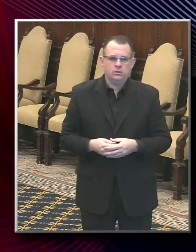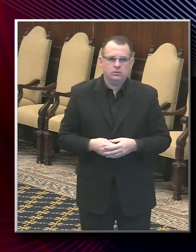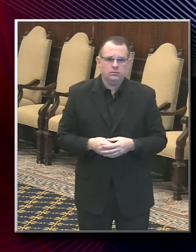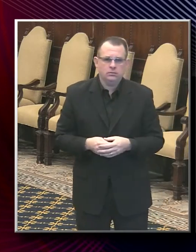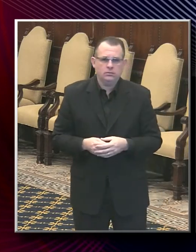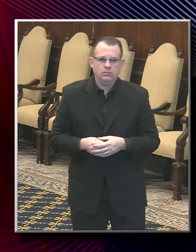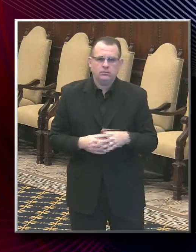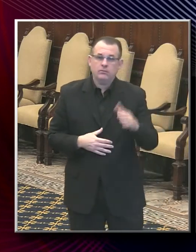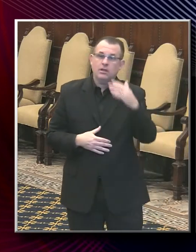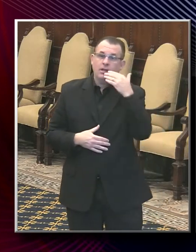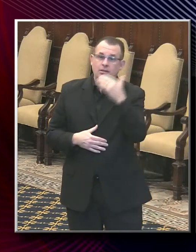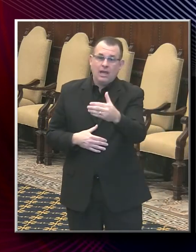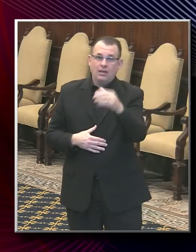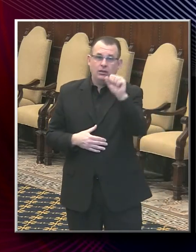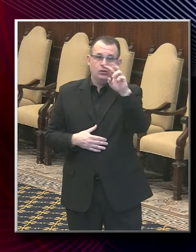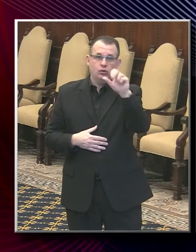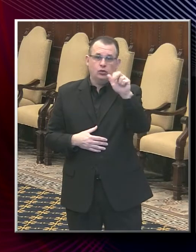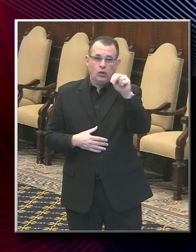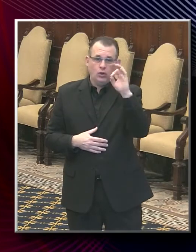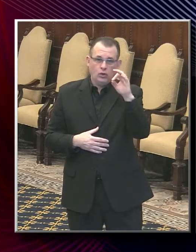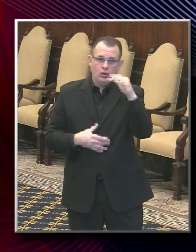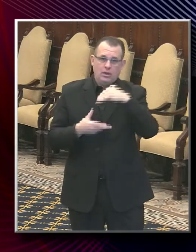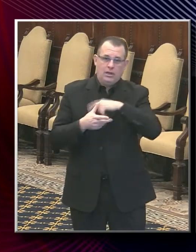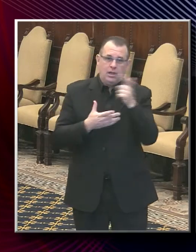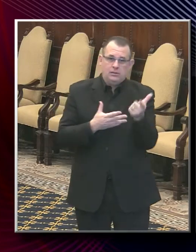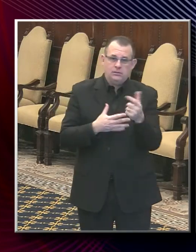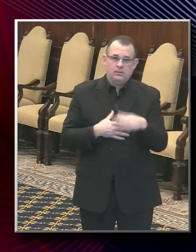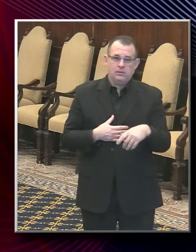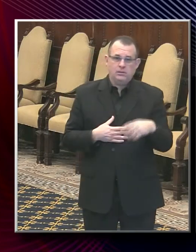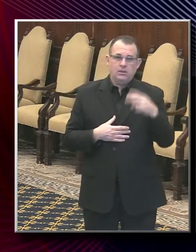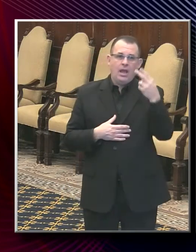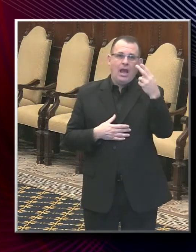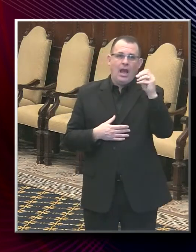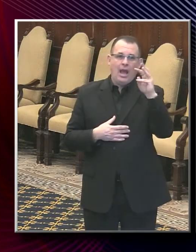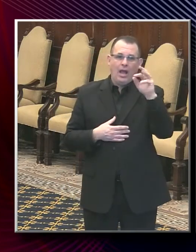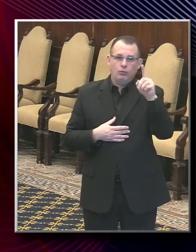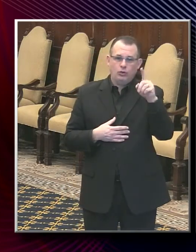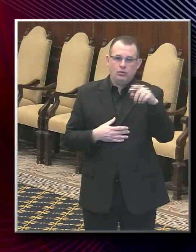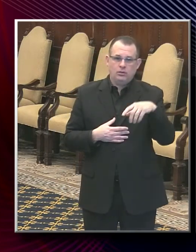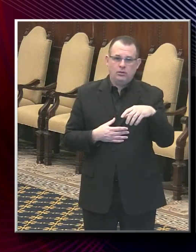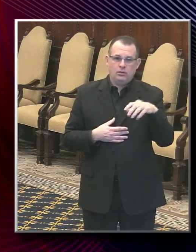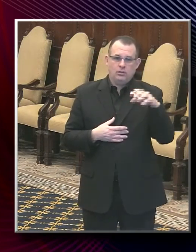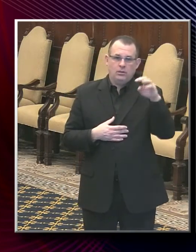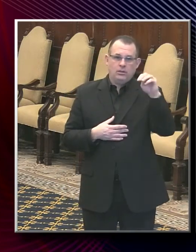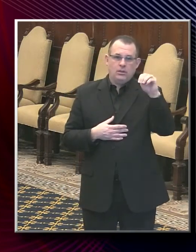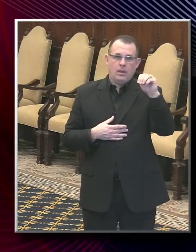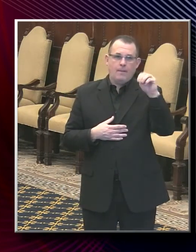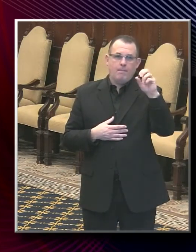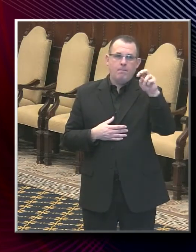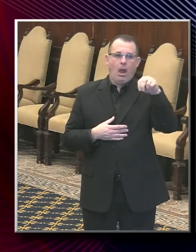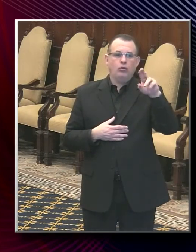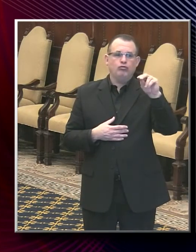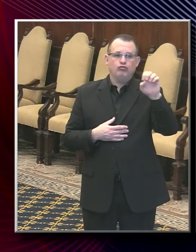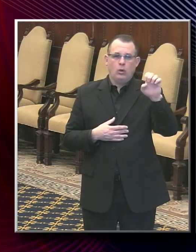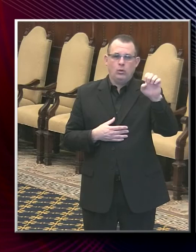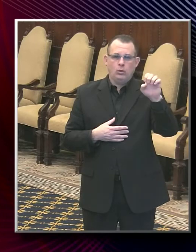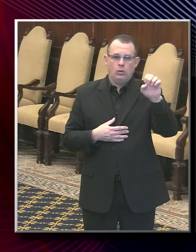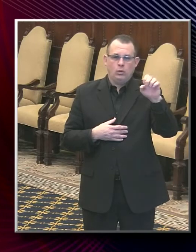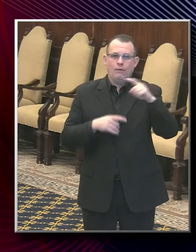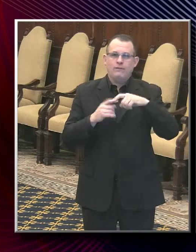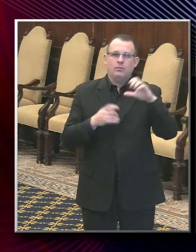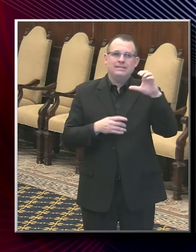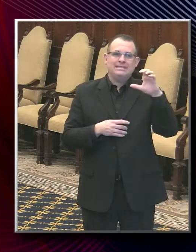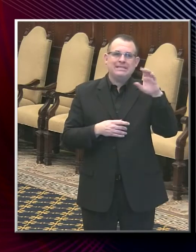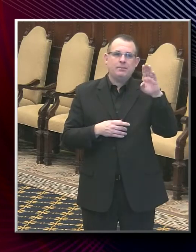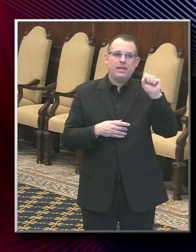Okay, thank you, Sean. We're going to go to Howard Monroe with CBS 3 now. Howard? This question is for